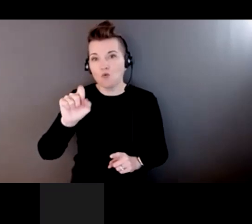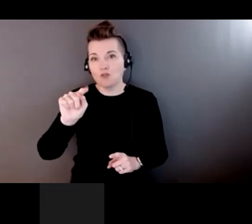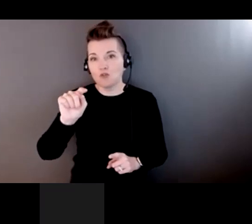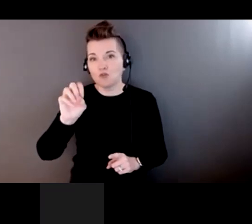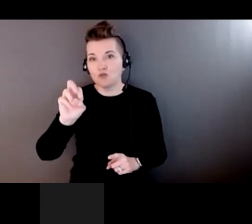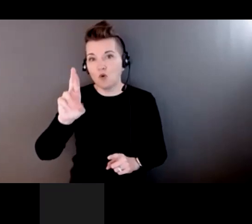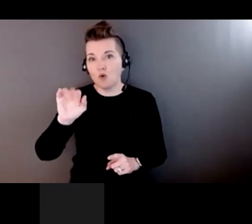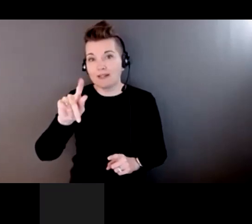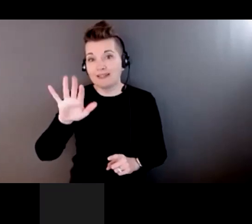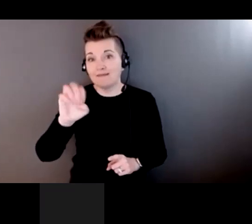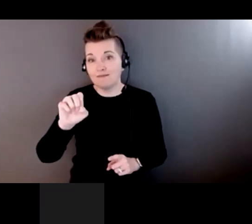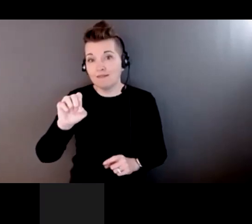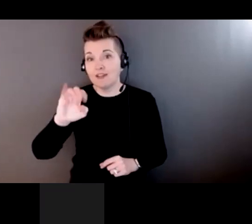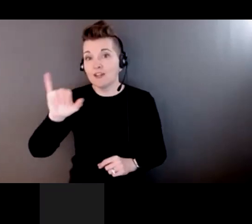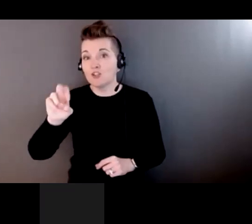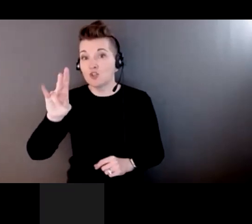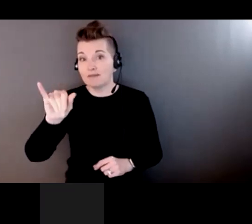There are many different